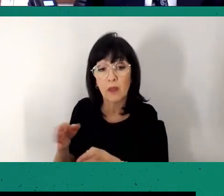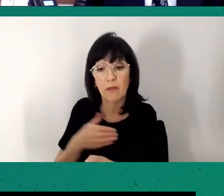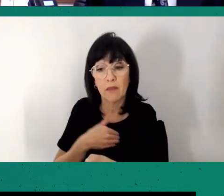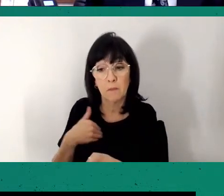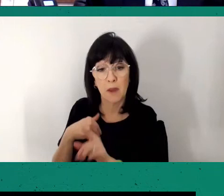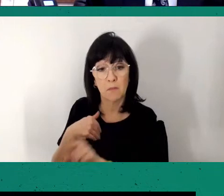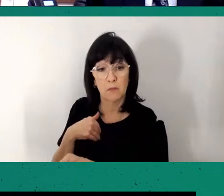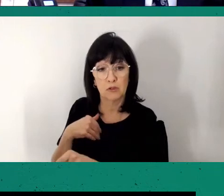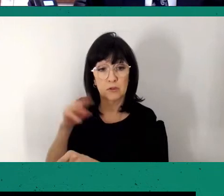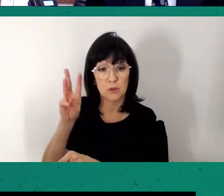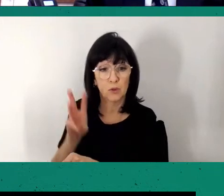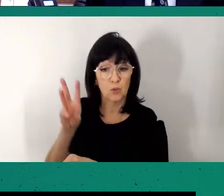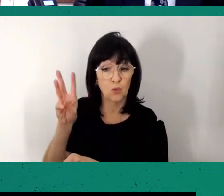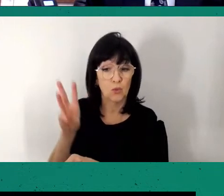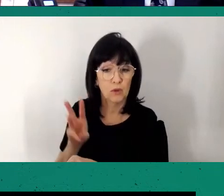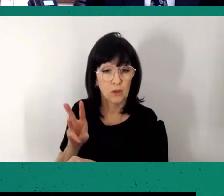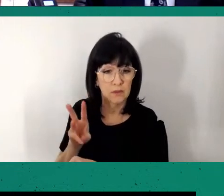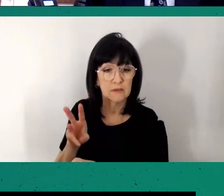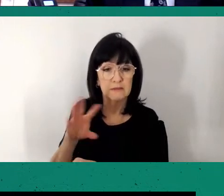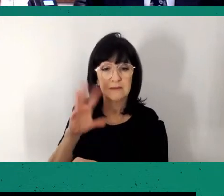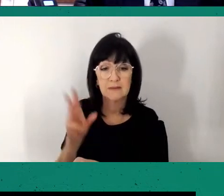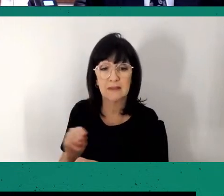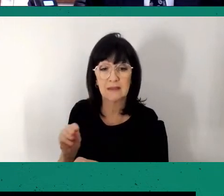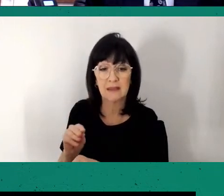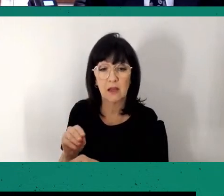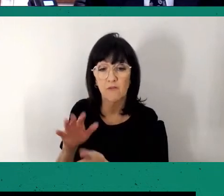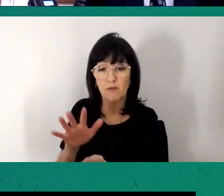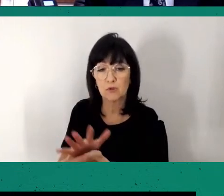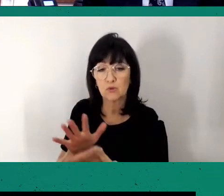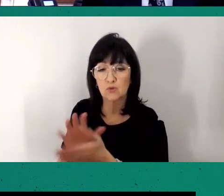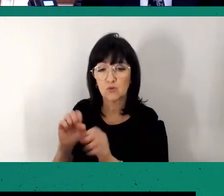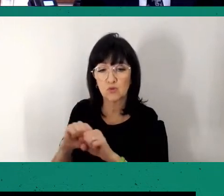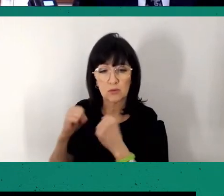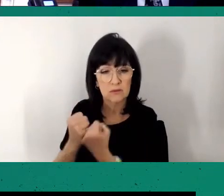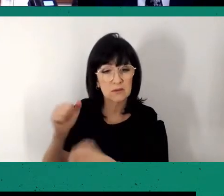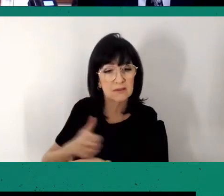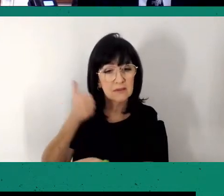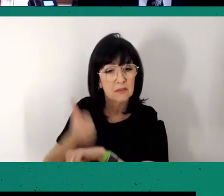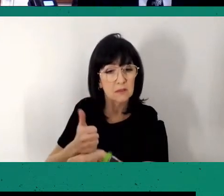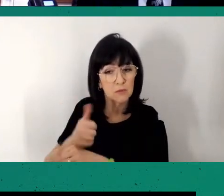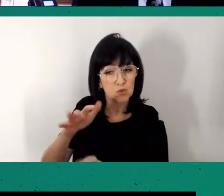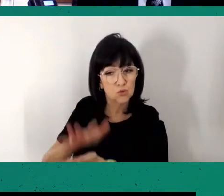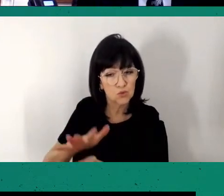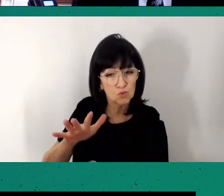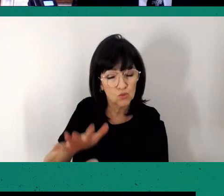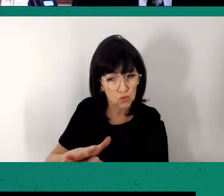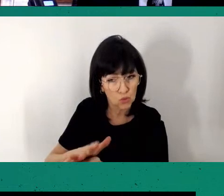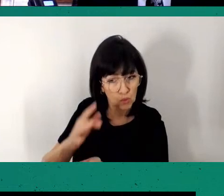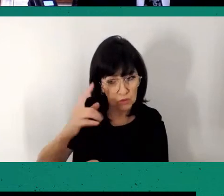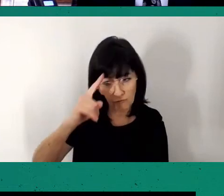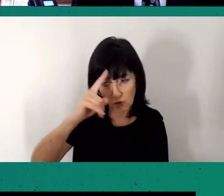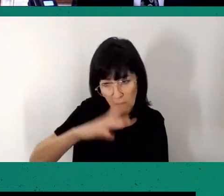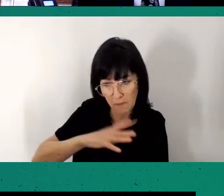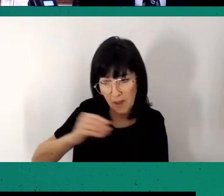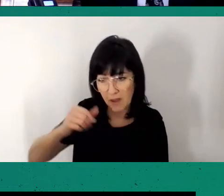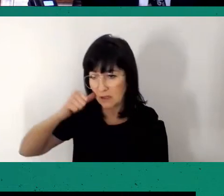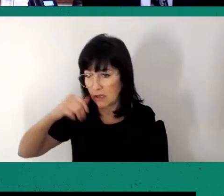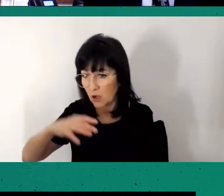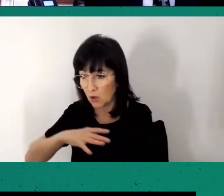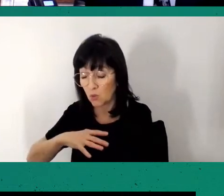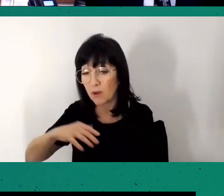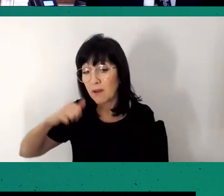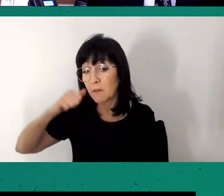Quakers-based African School Society established schools for men and women. The Female African